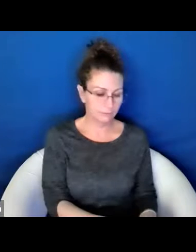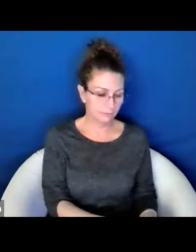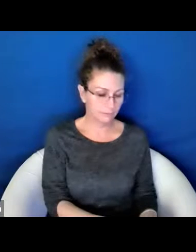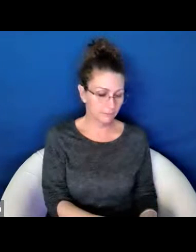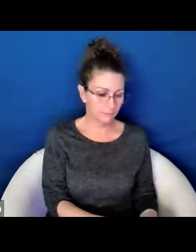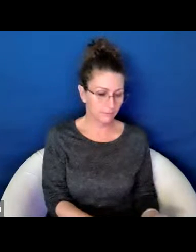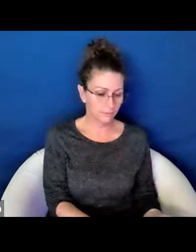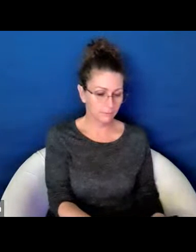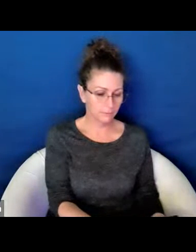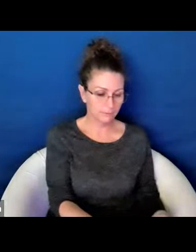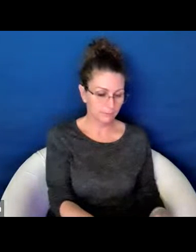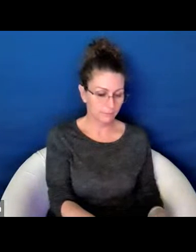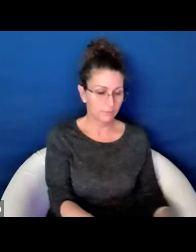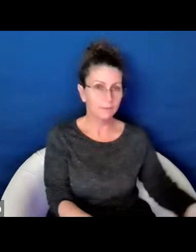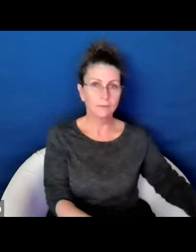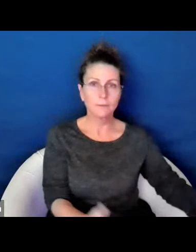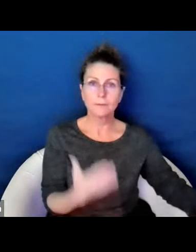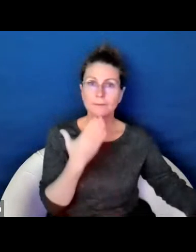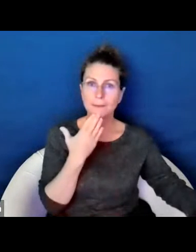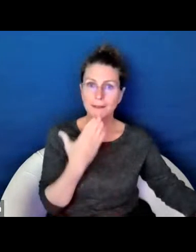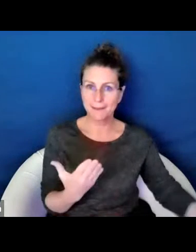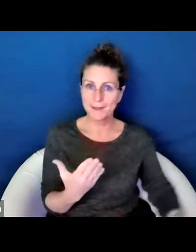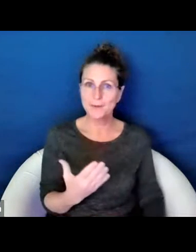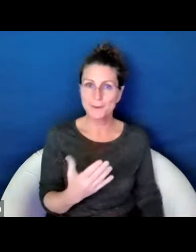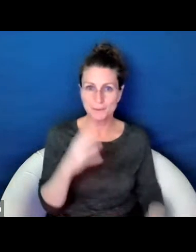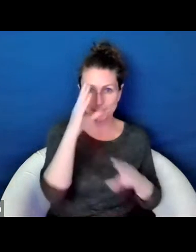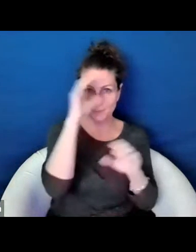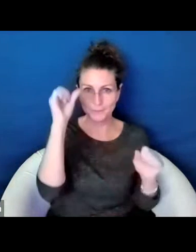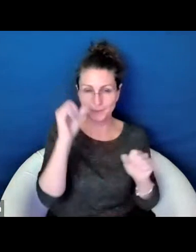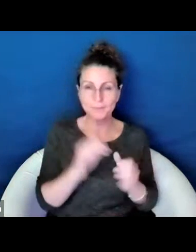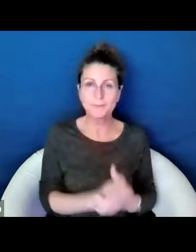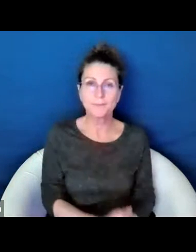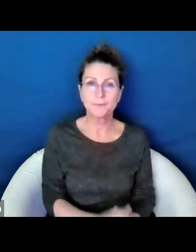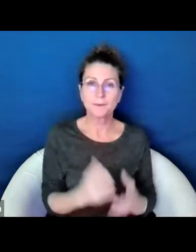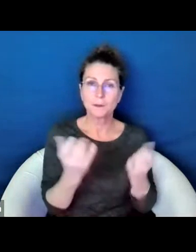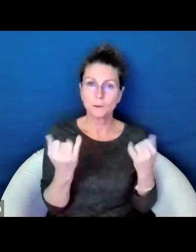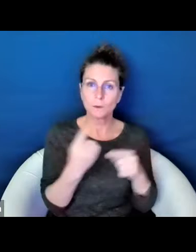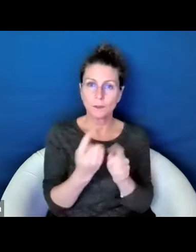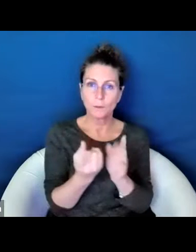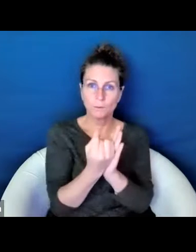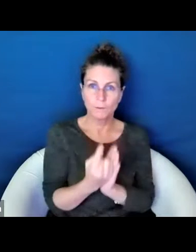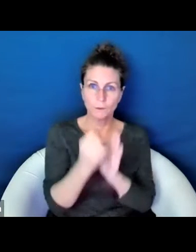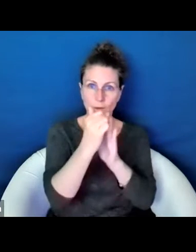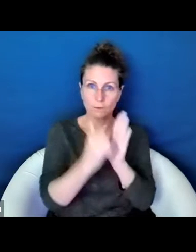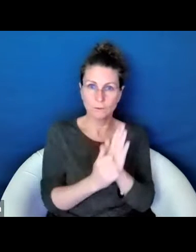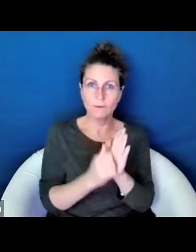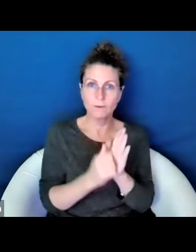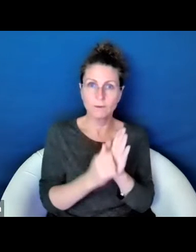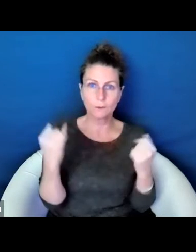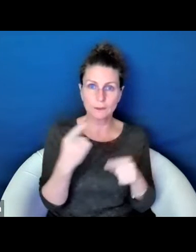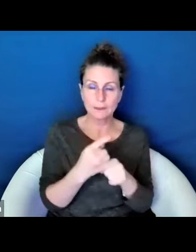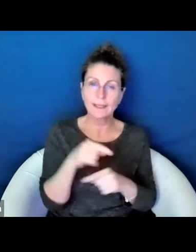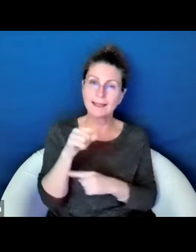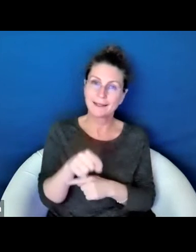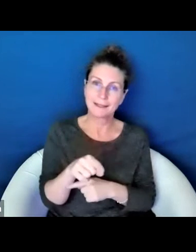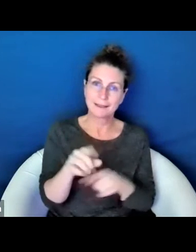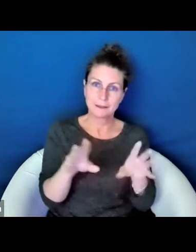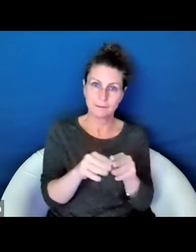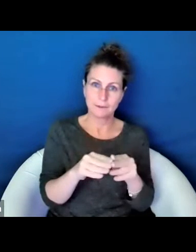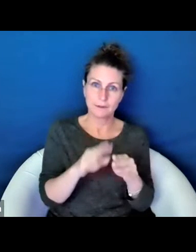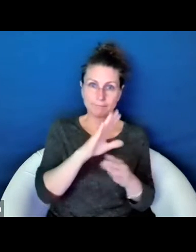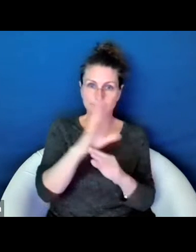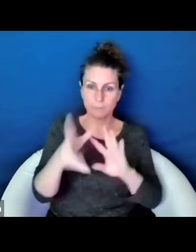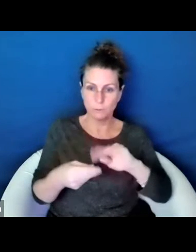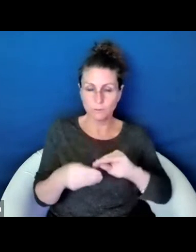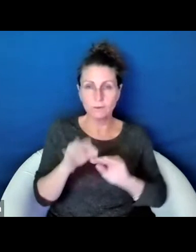Thank you, Rhonda. I would like to take a moment to review this morning's agenda. This session is scheduled for 90